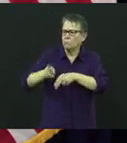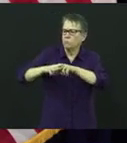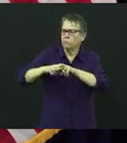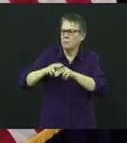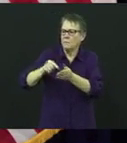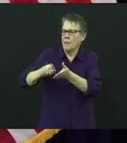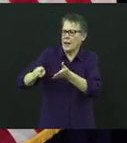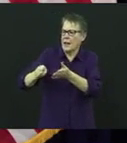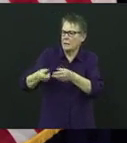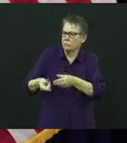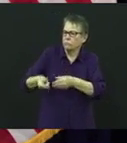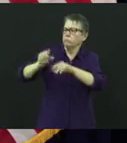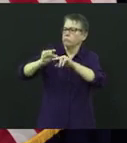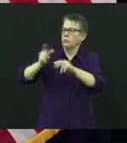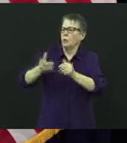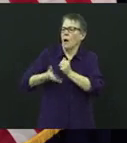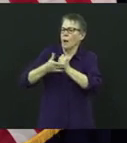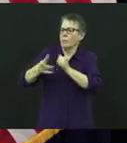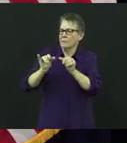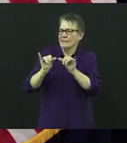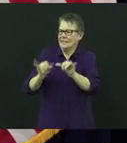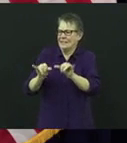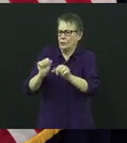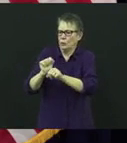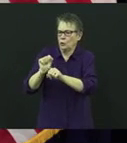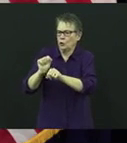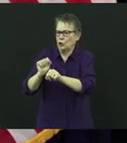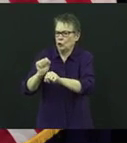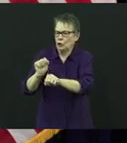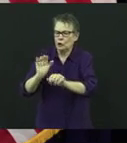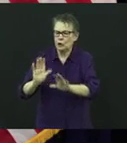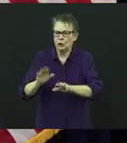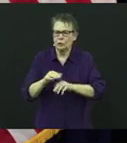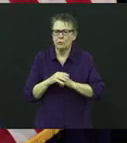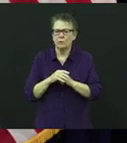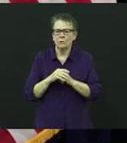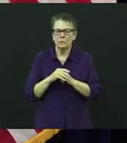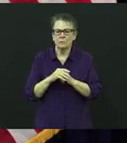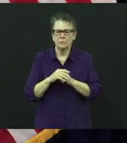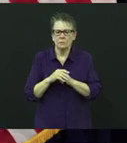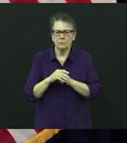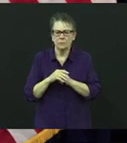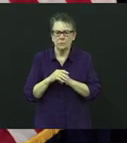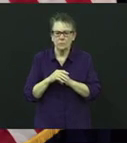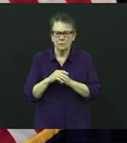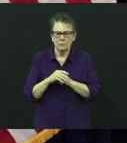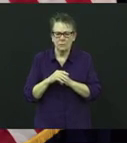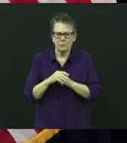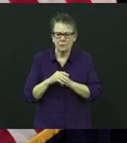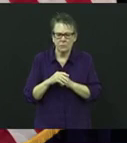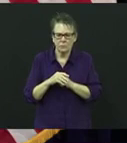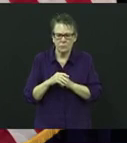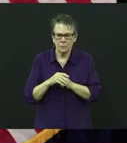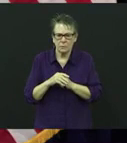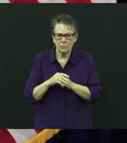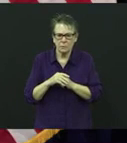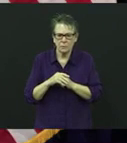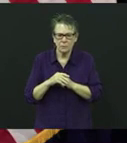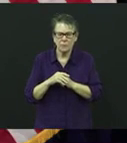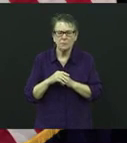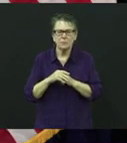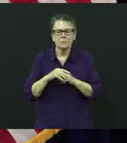mightily masks and gloves. It's a list that grows by the day. It is deeply felt and deeply appreciated